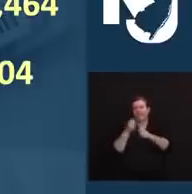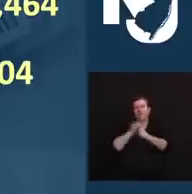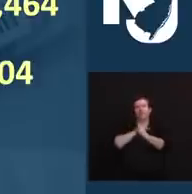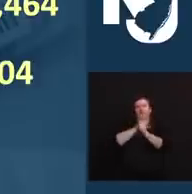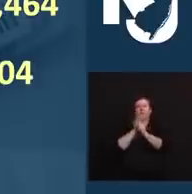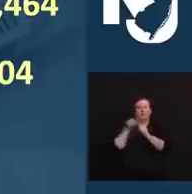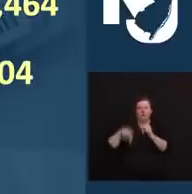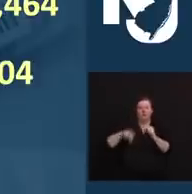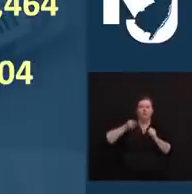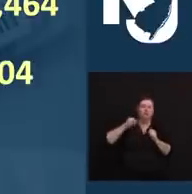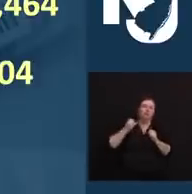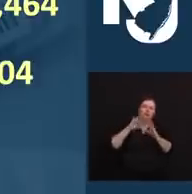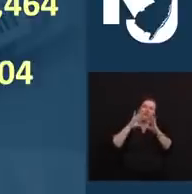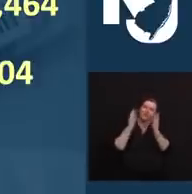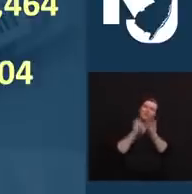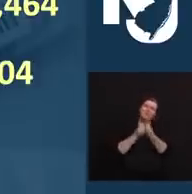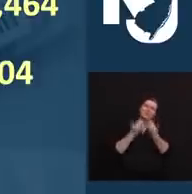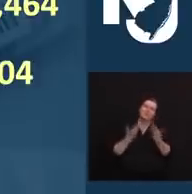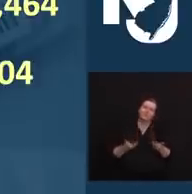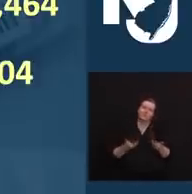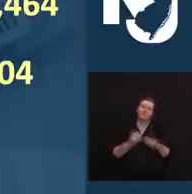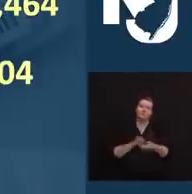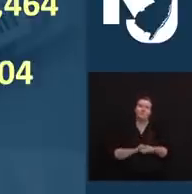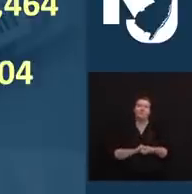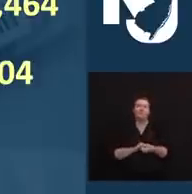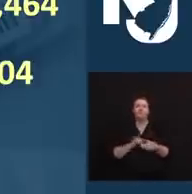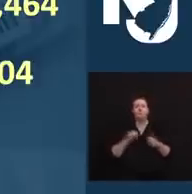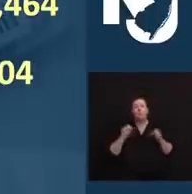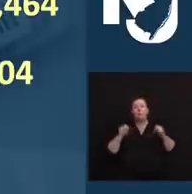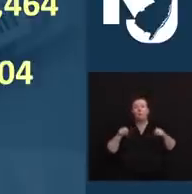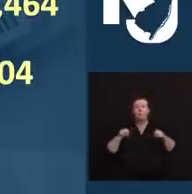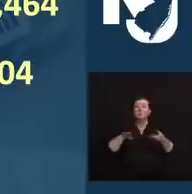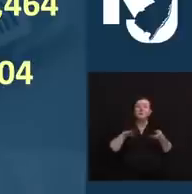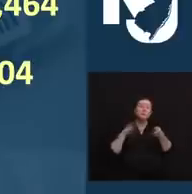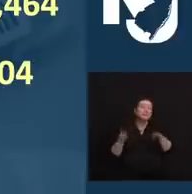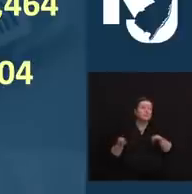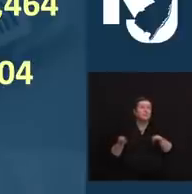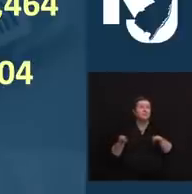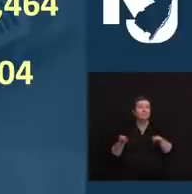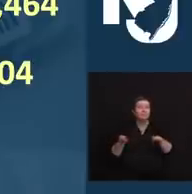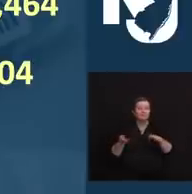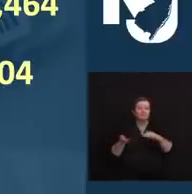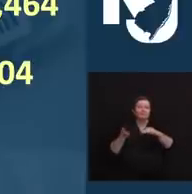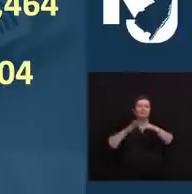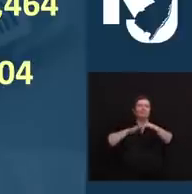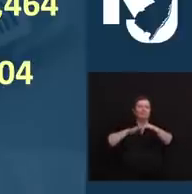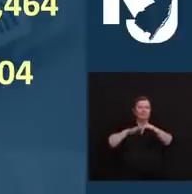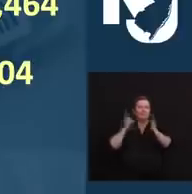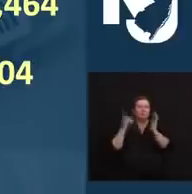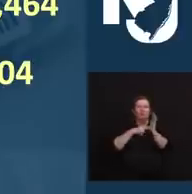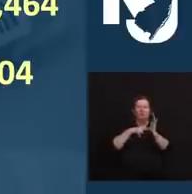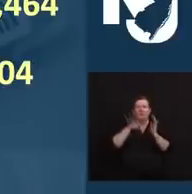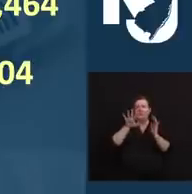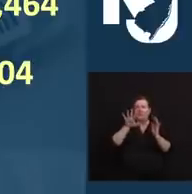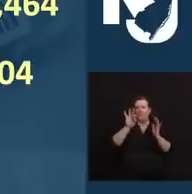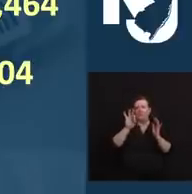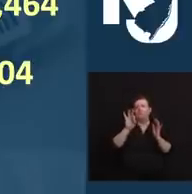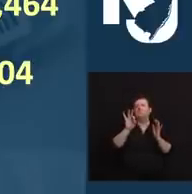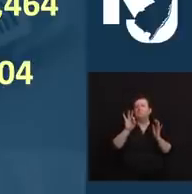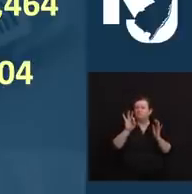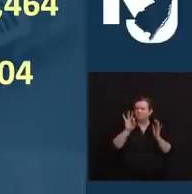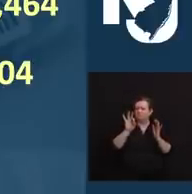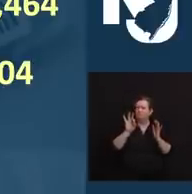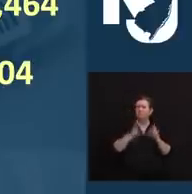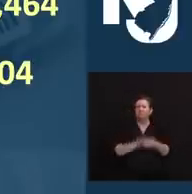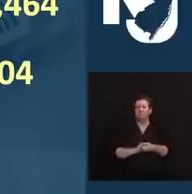family, and the number of probable deaths has been revised to 2,059. That gives us a total of